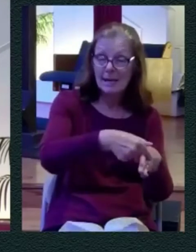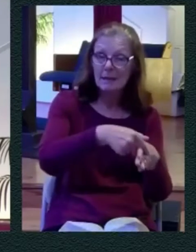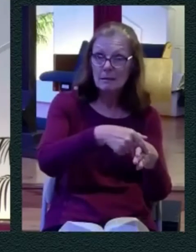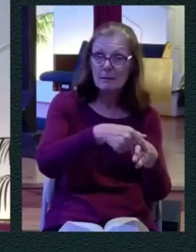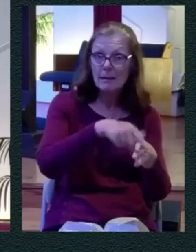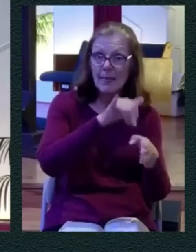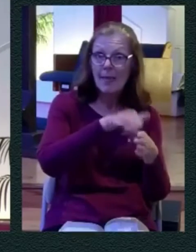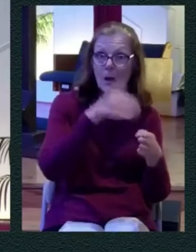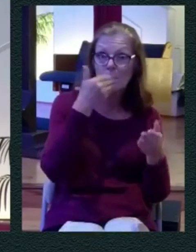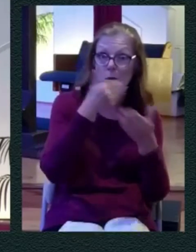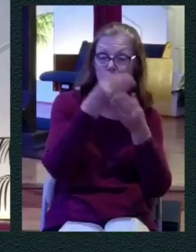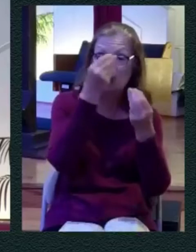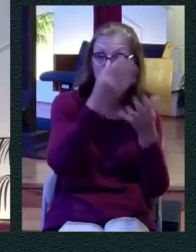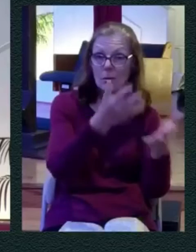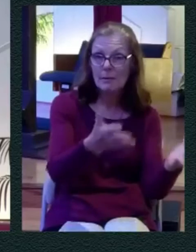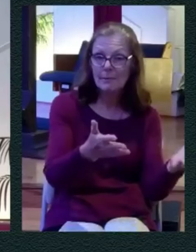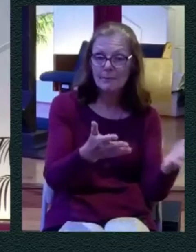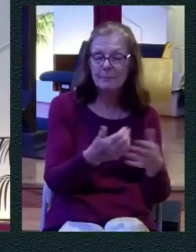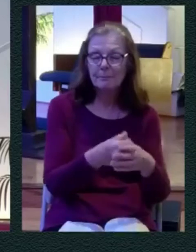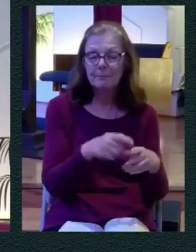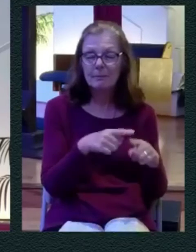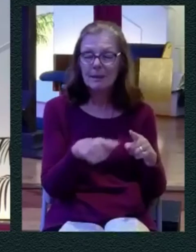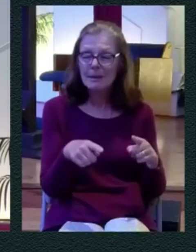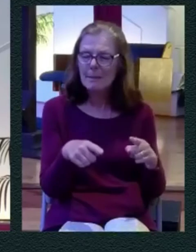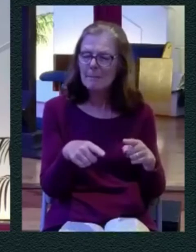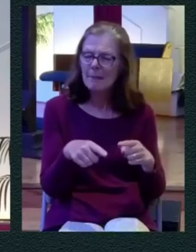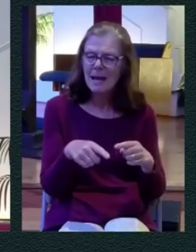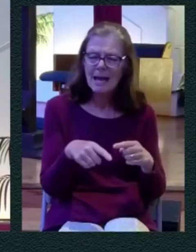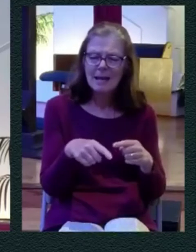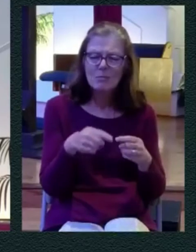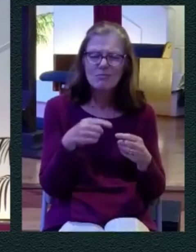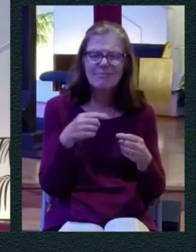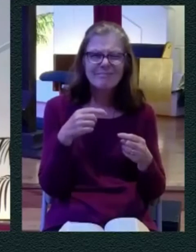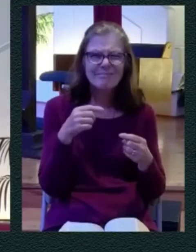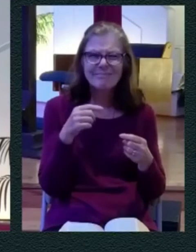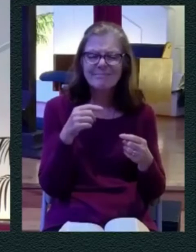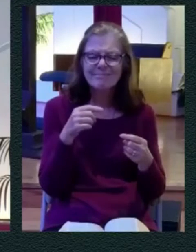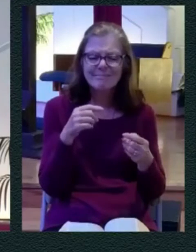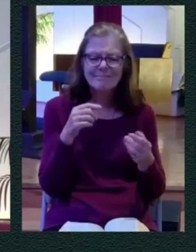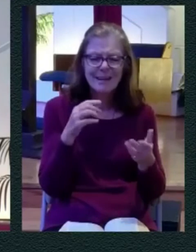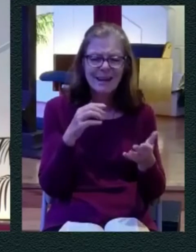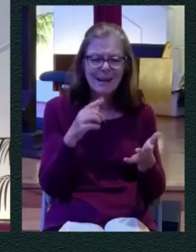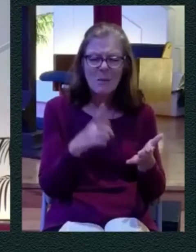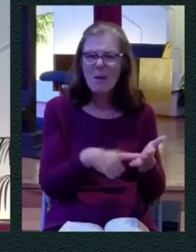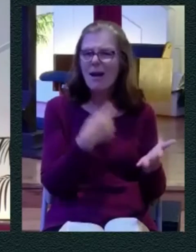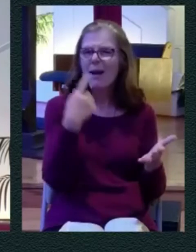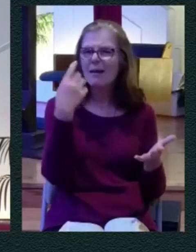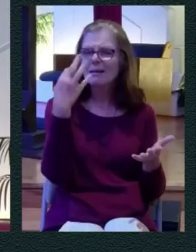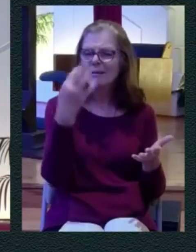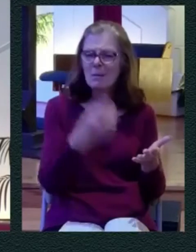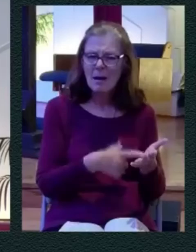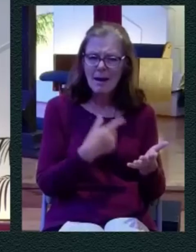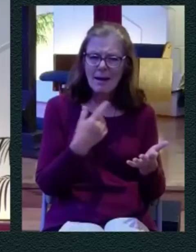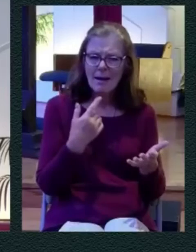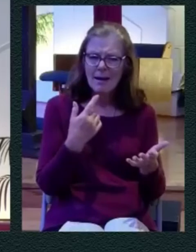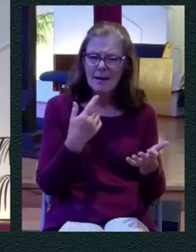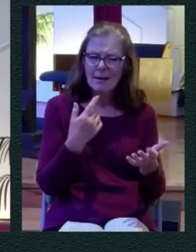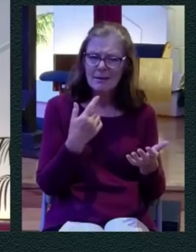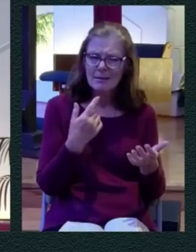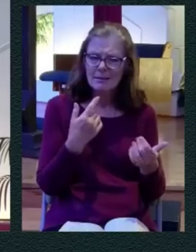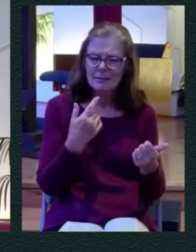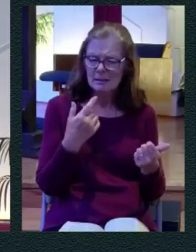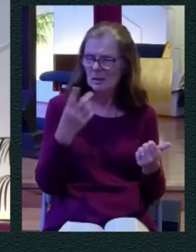But oh, we hardly ever talk about the opposition of